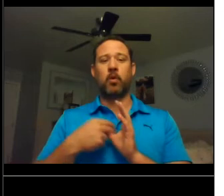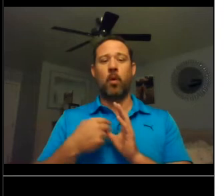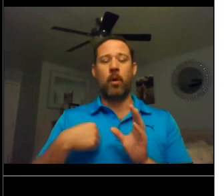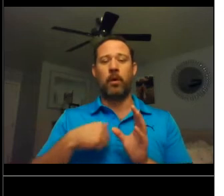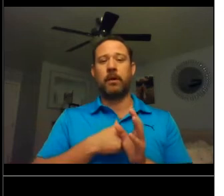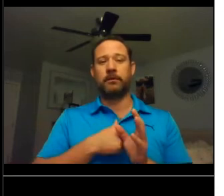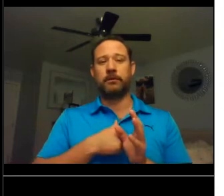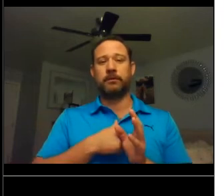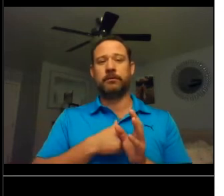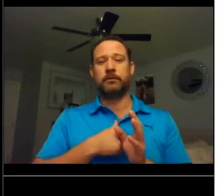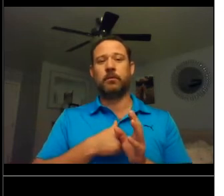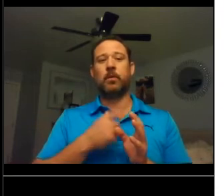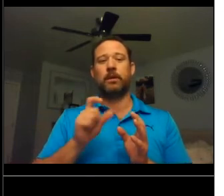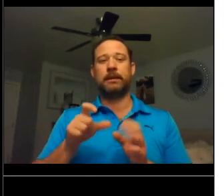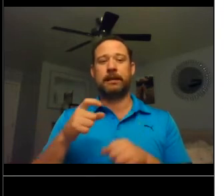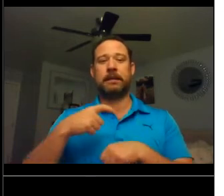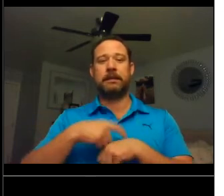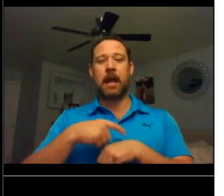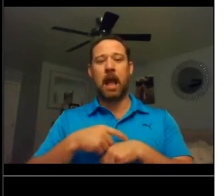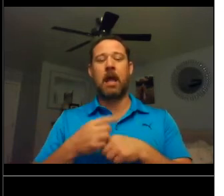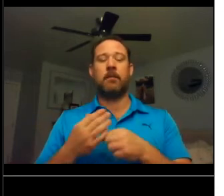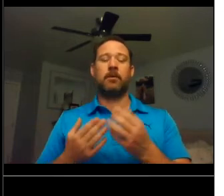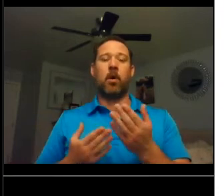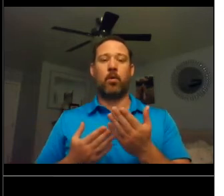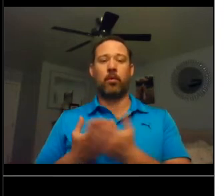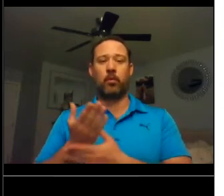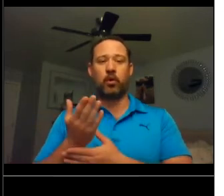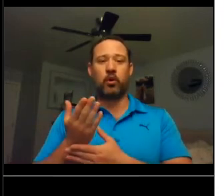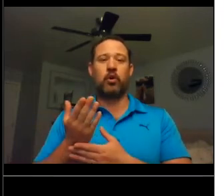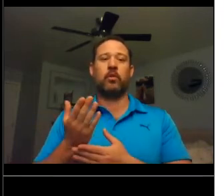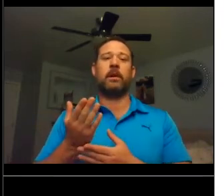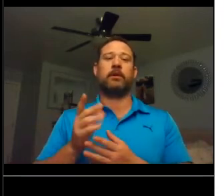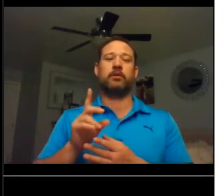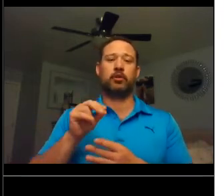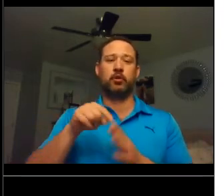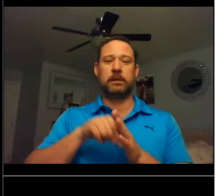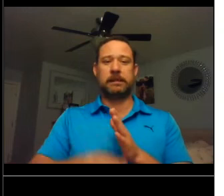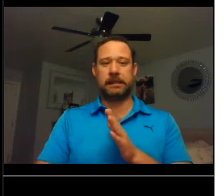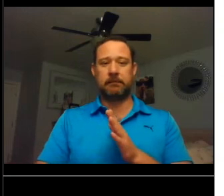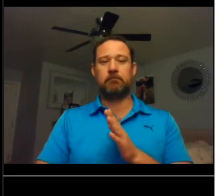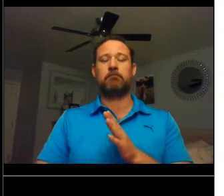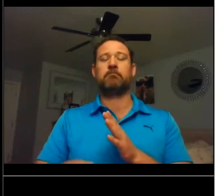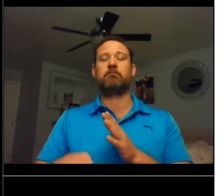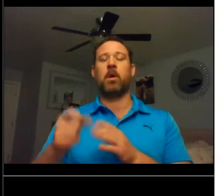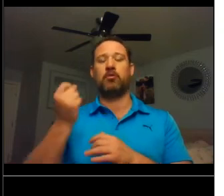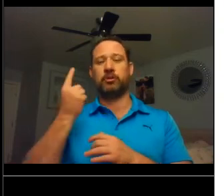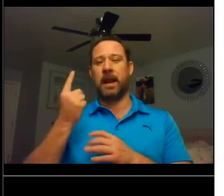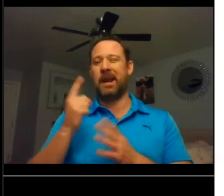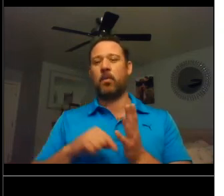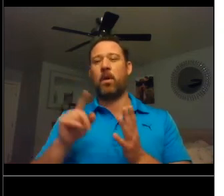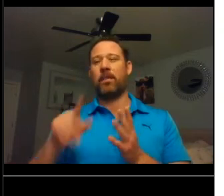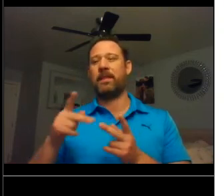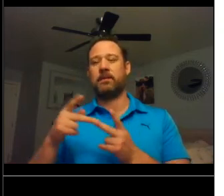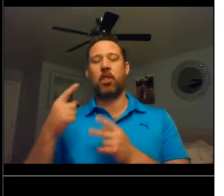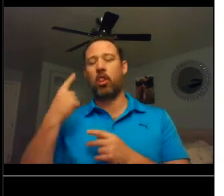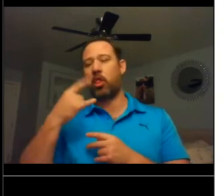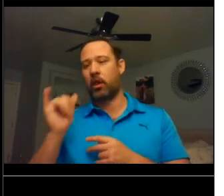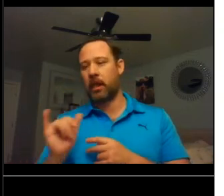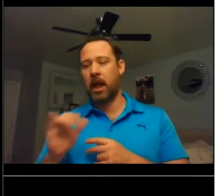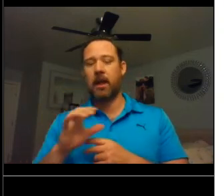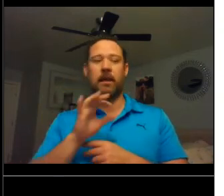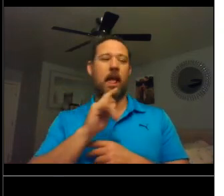need some time to really go through and just do a deep dive into what these spaces look like. What does